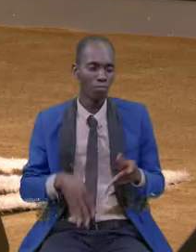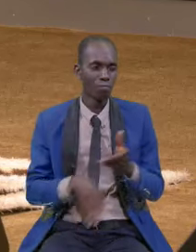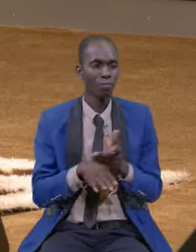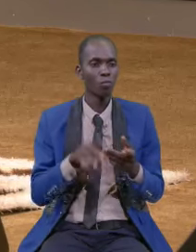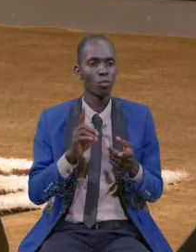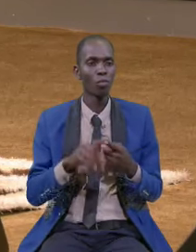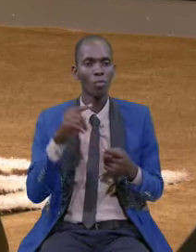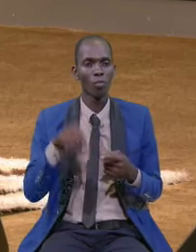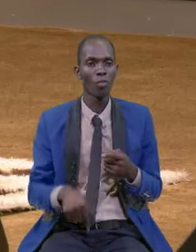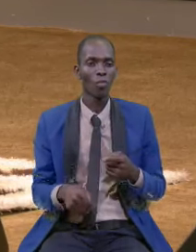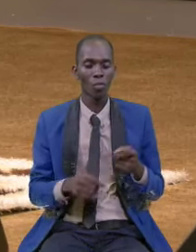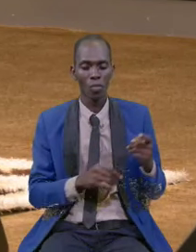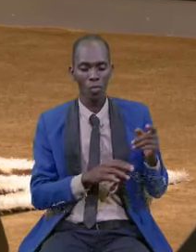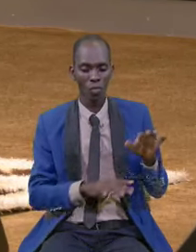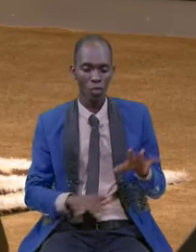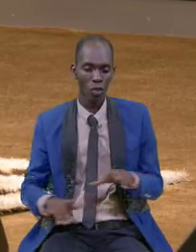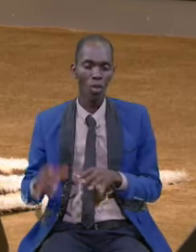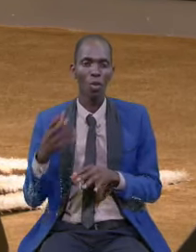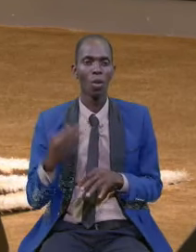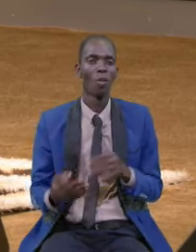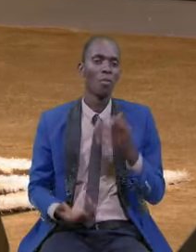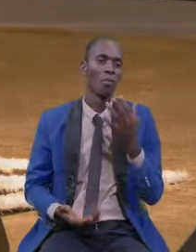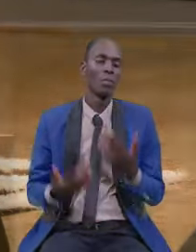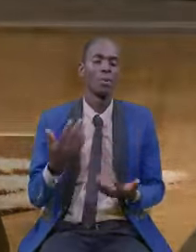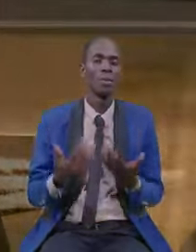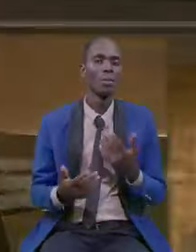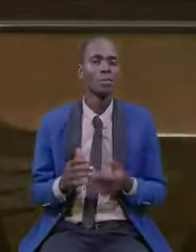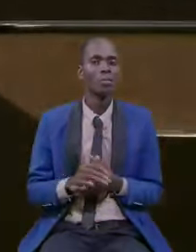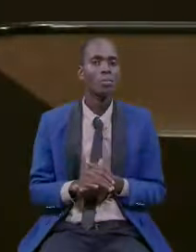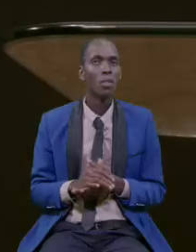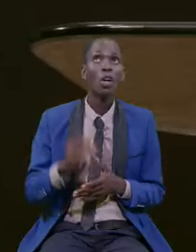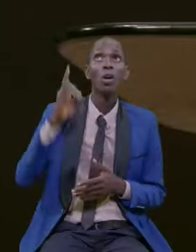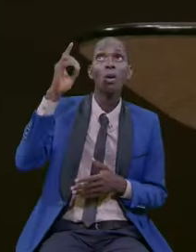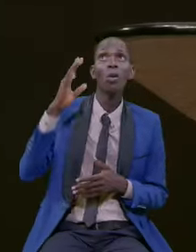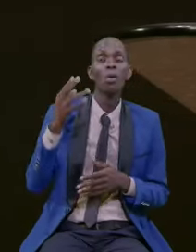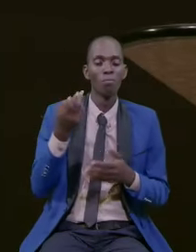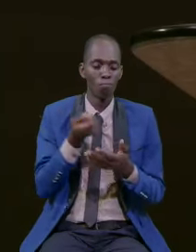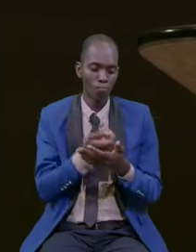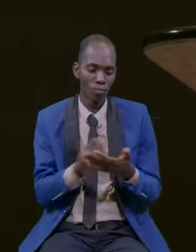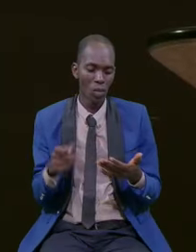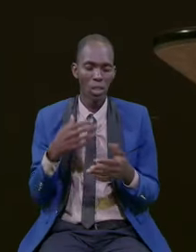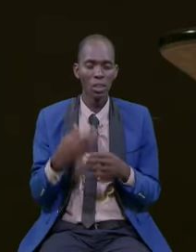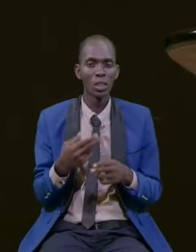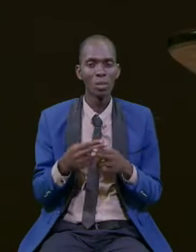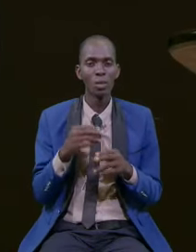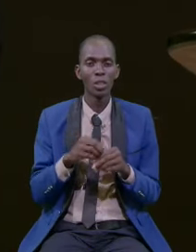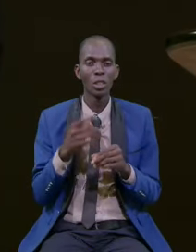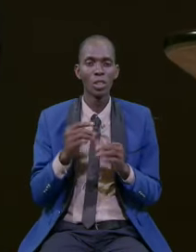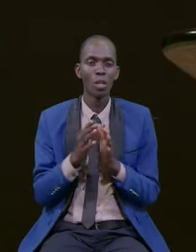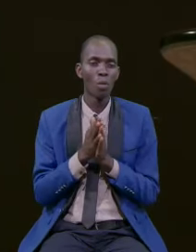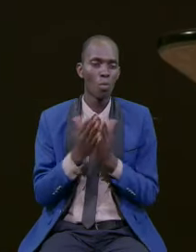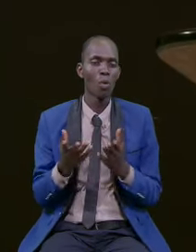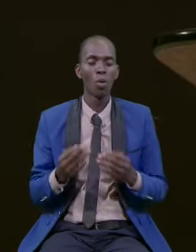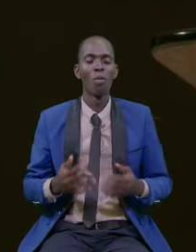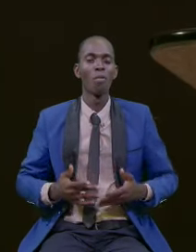of fire. What keeps a name in the book of life is what brought us into the book of life: faith